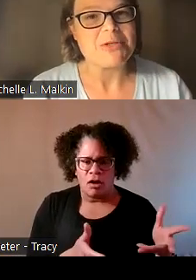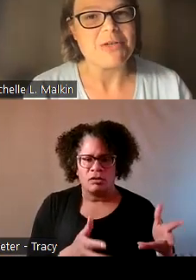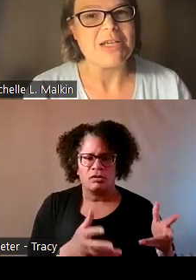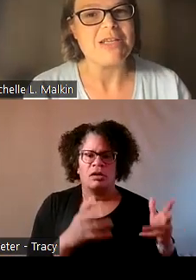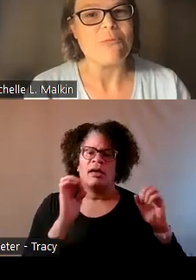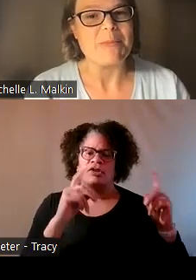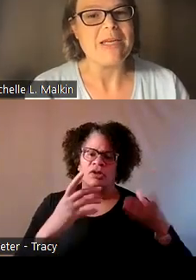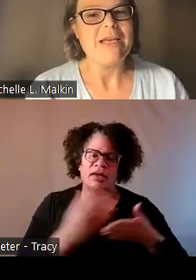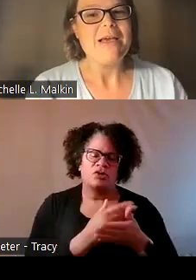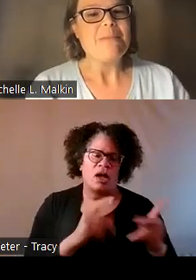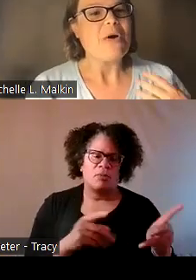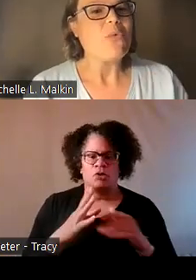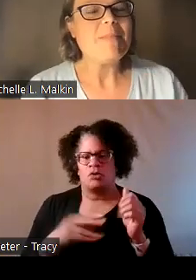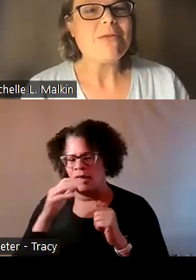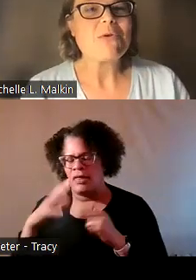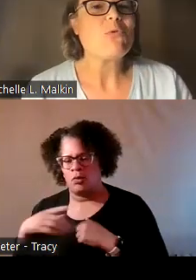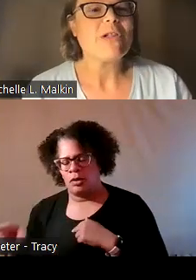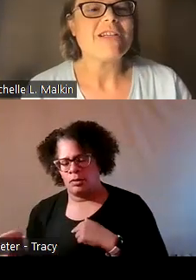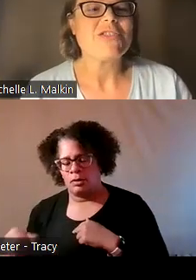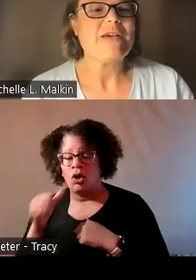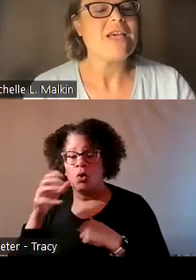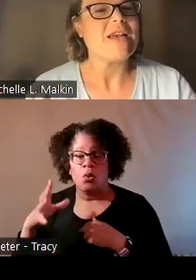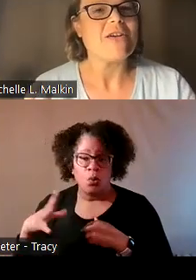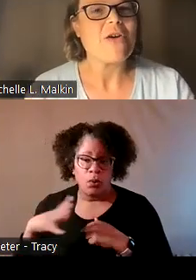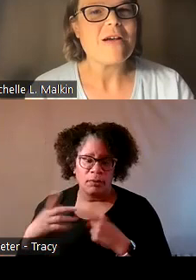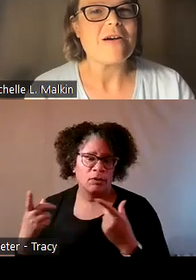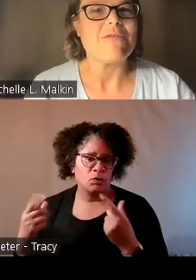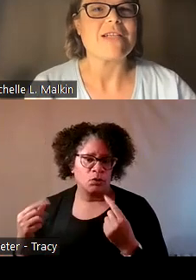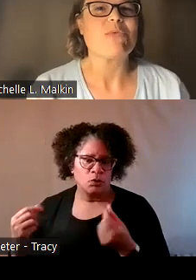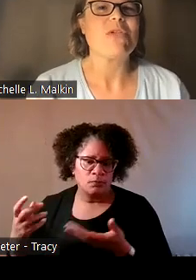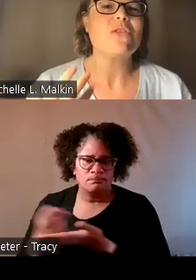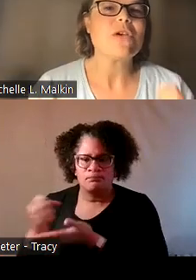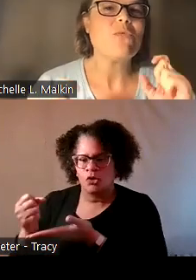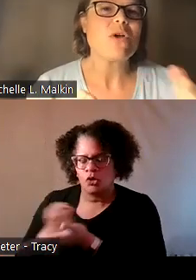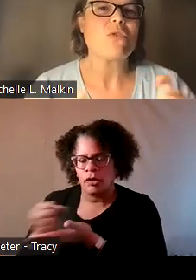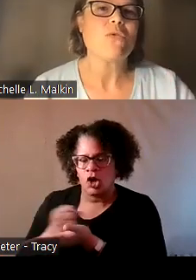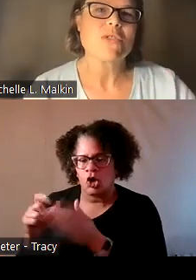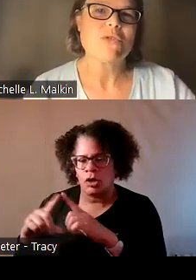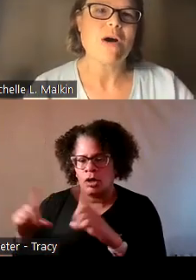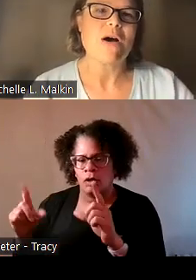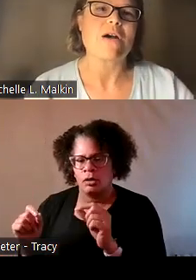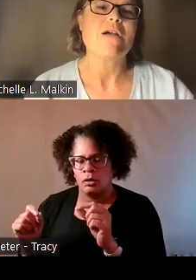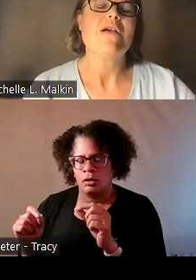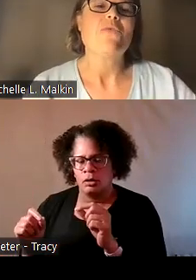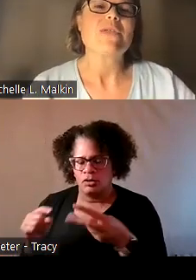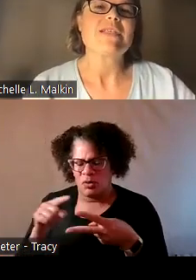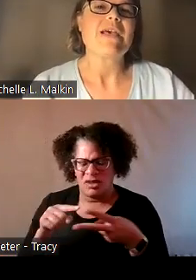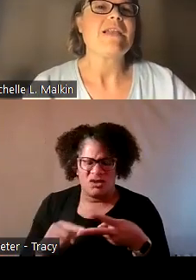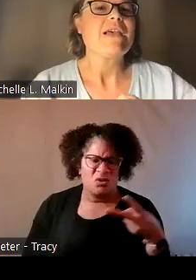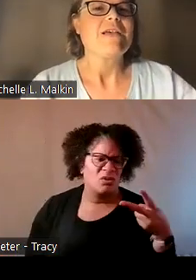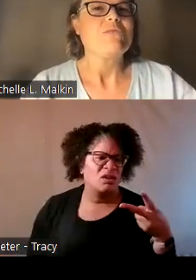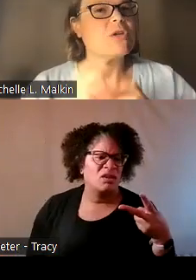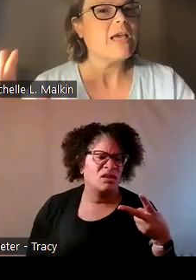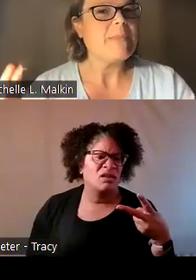educational opportunity than women, but women were more likely to have taken out a credit card advance. When you look at what those two are, once